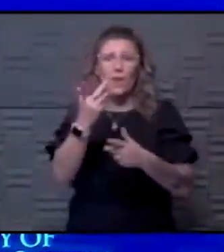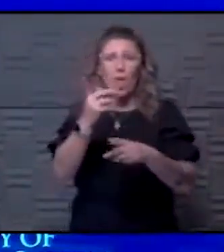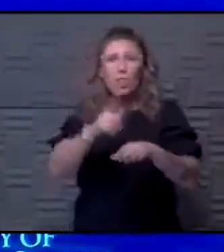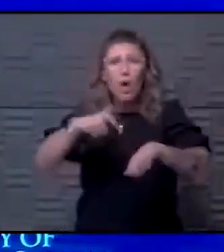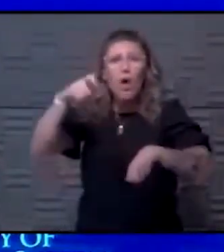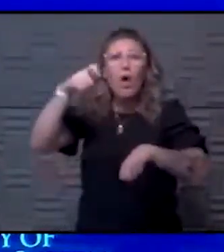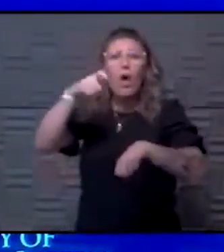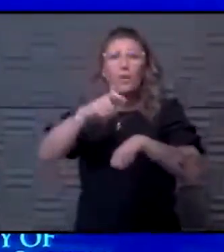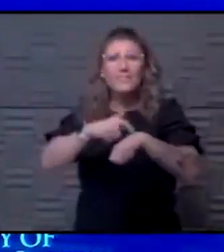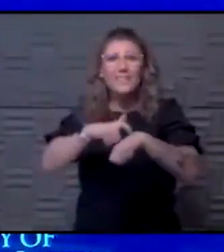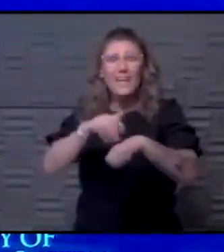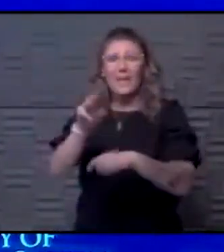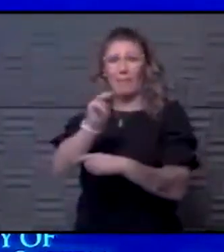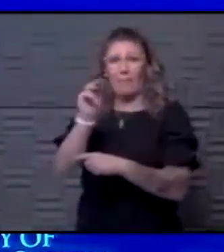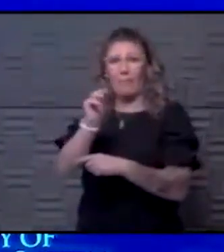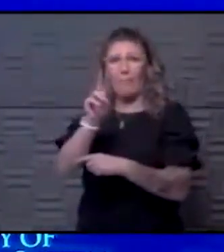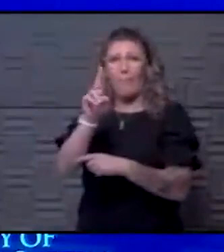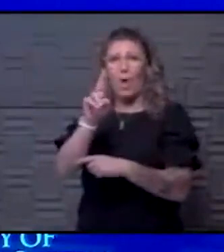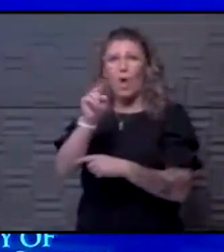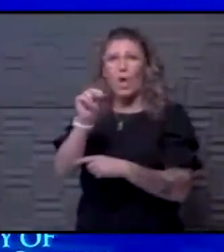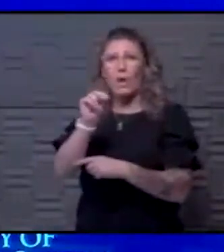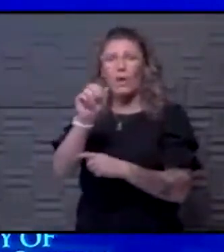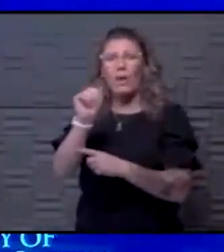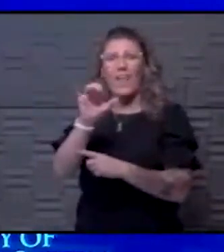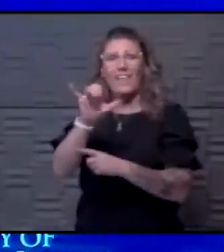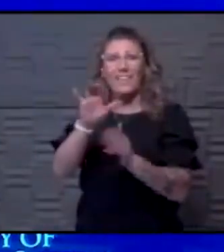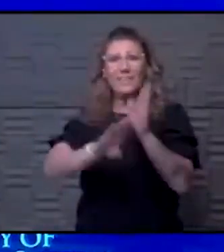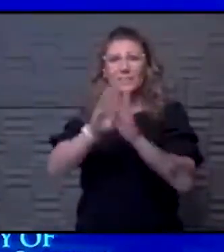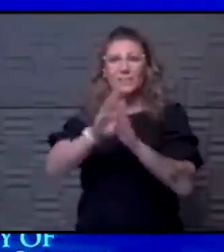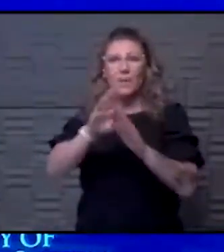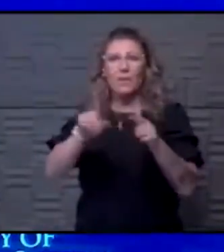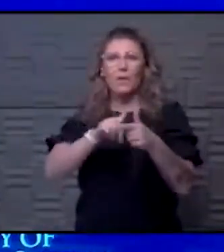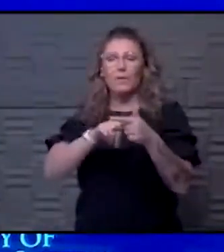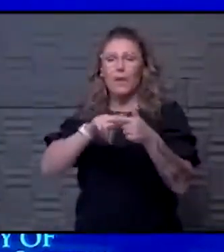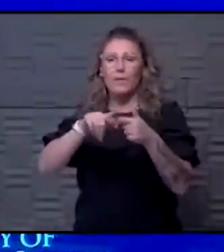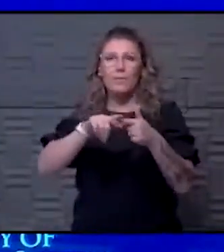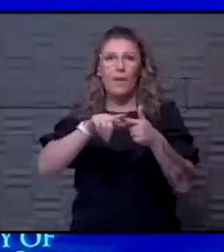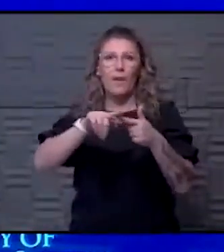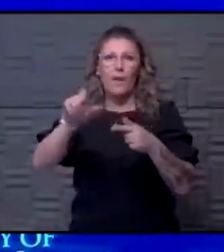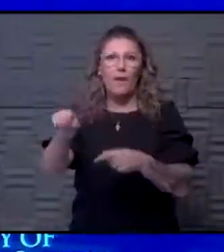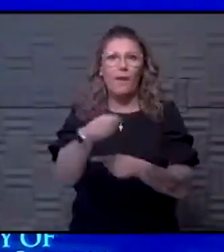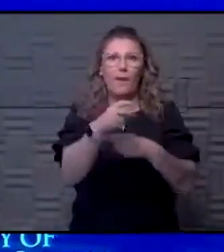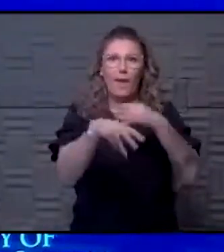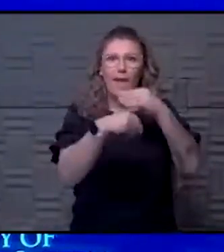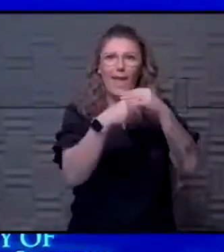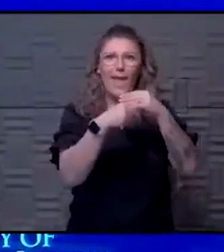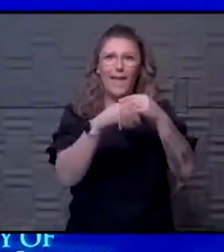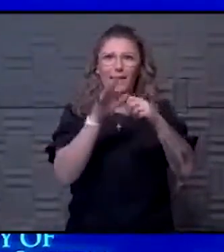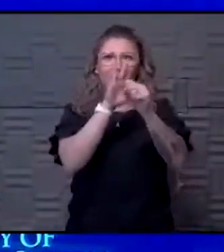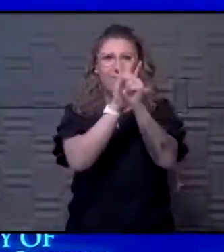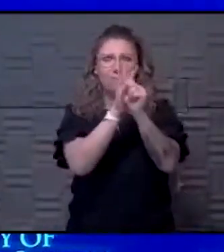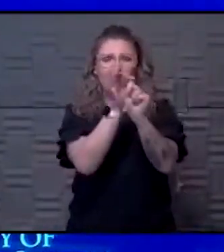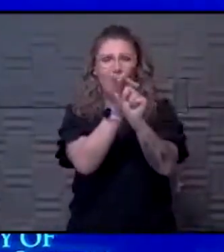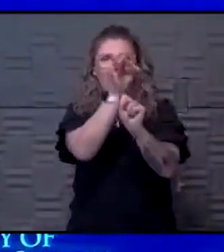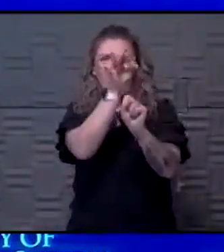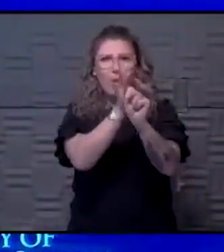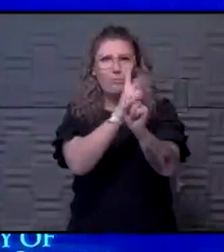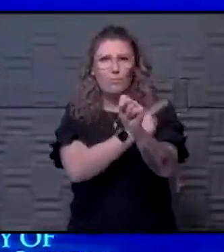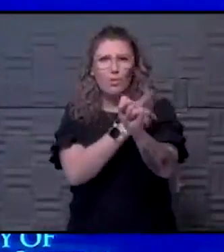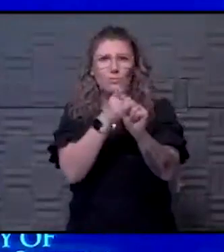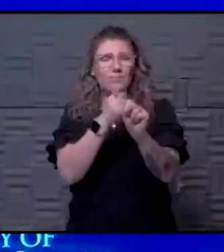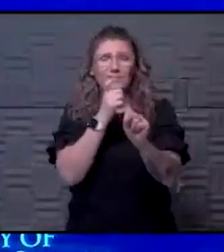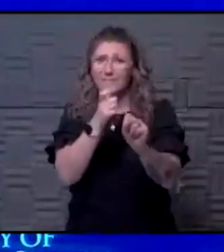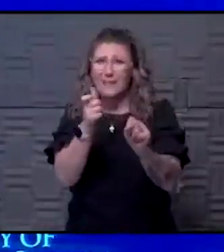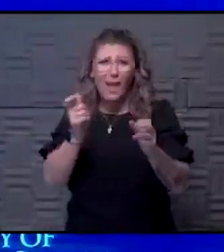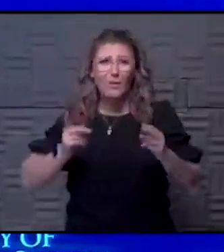to get the messenger RNA vehicle developed, and then they put the spike protein into the messenger RNA vehicle. So it's not like that all got rushed.